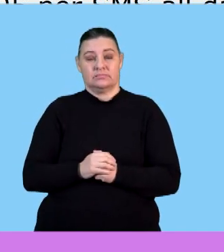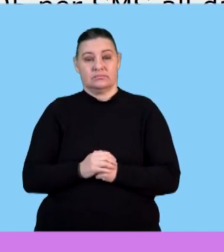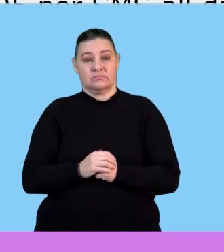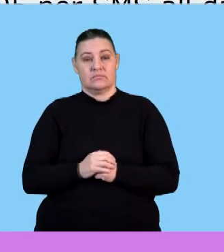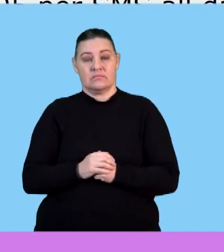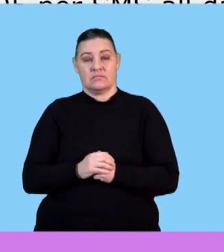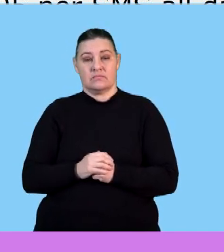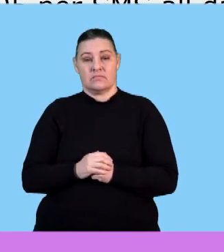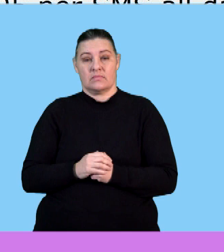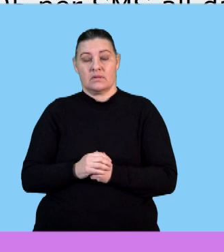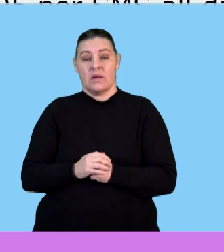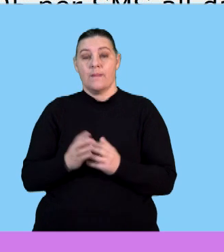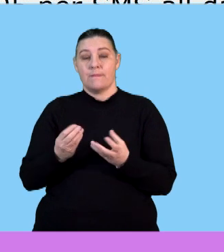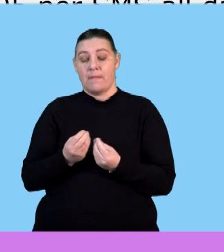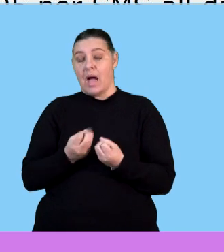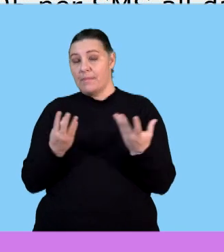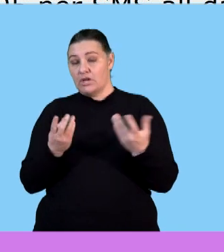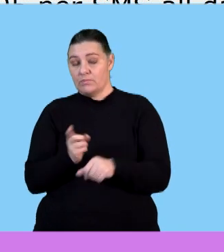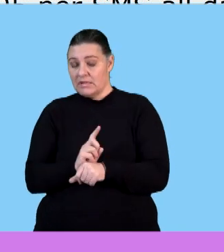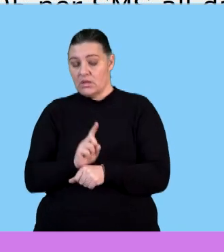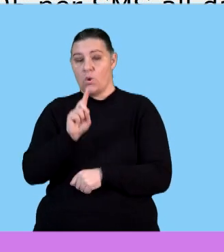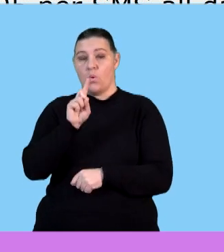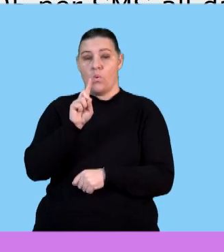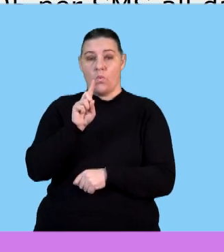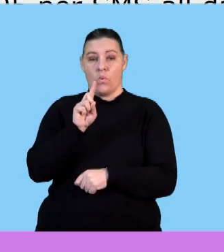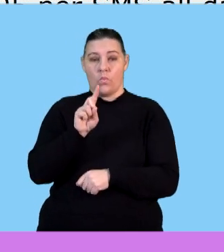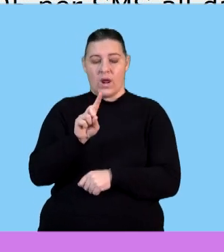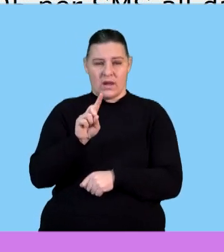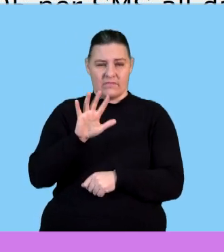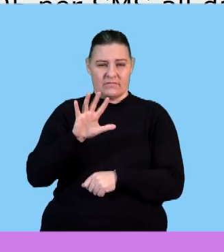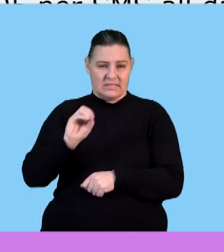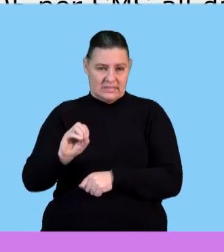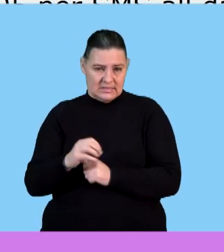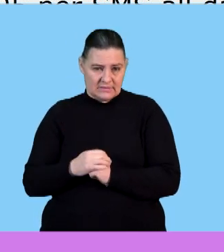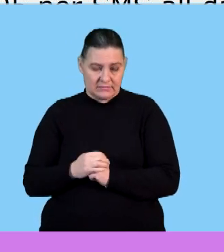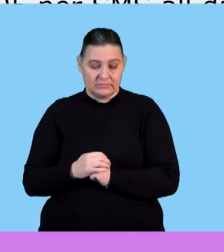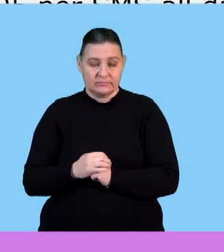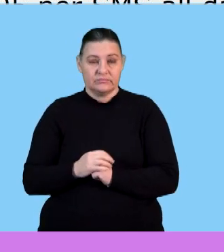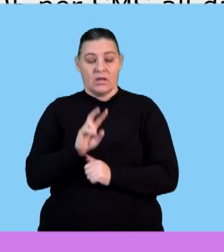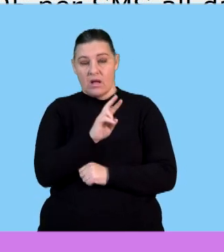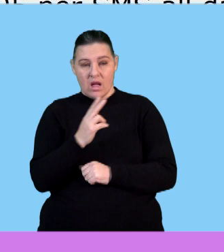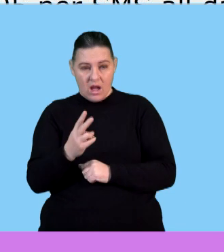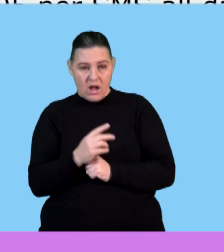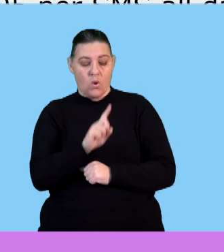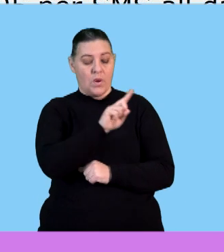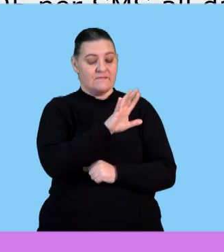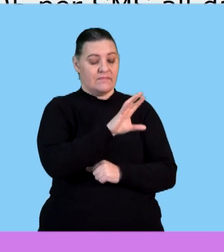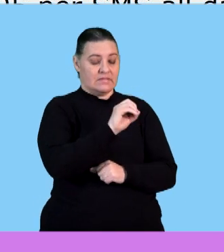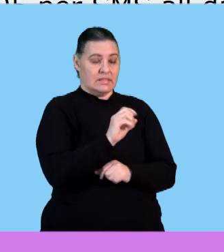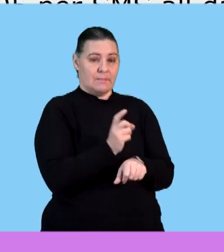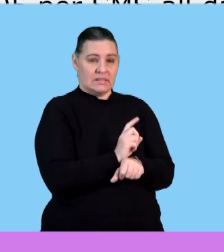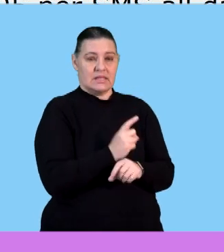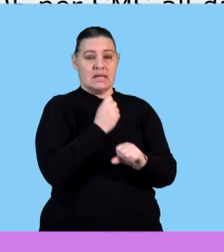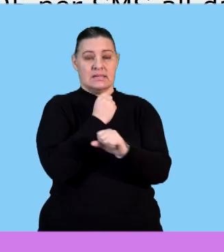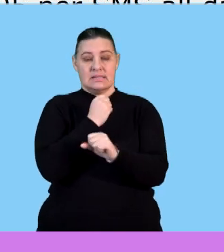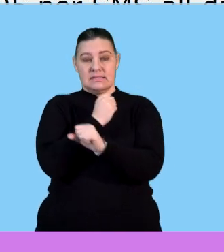all right, gives us 150 minutes. And once we've converted that, we can say that is 150 minutes times